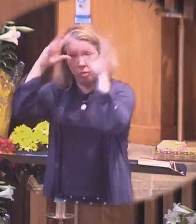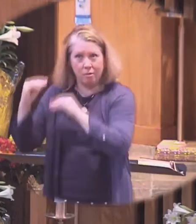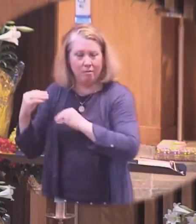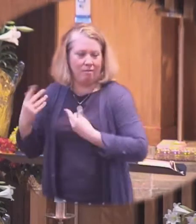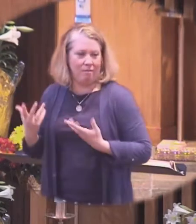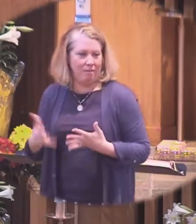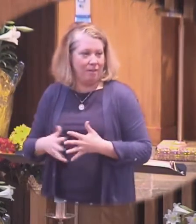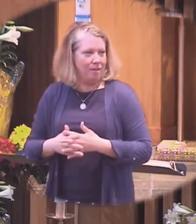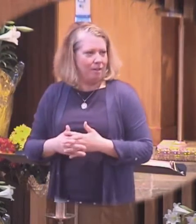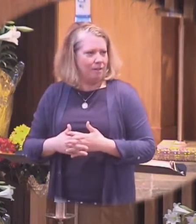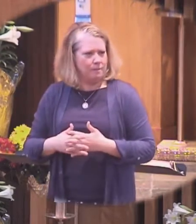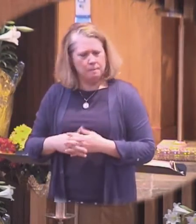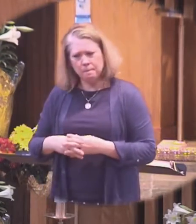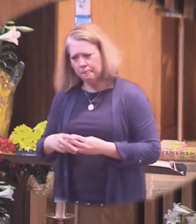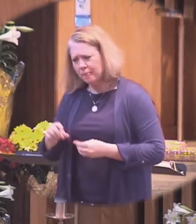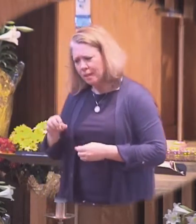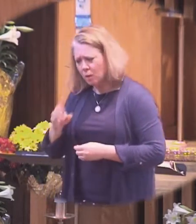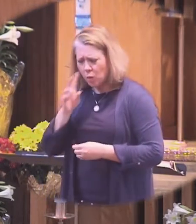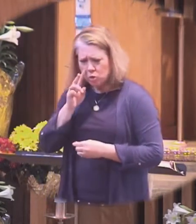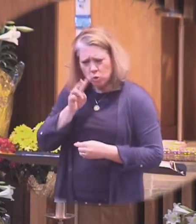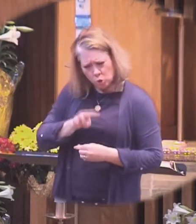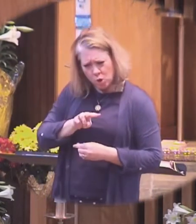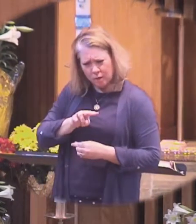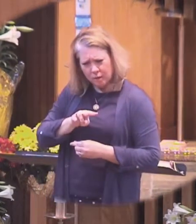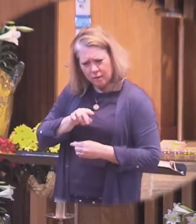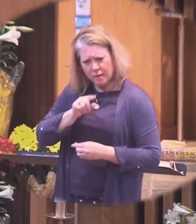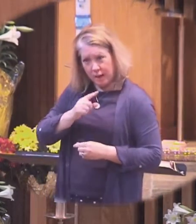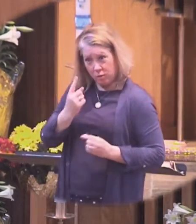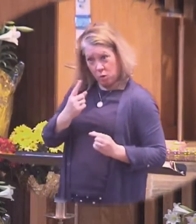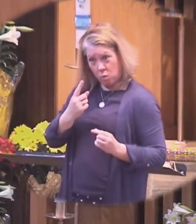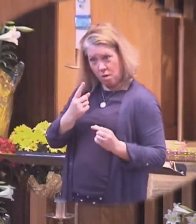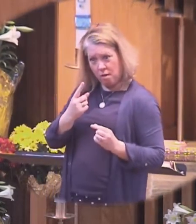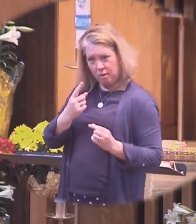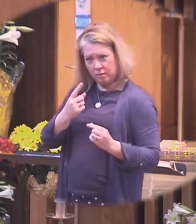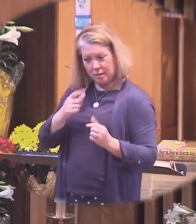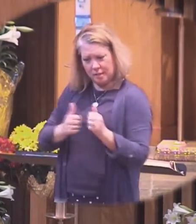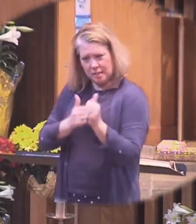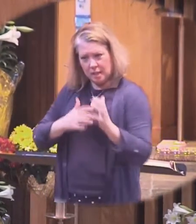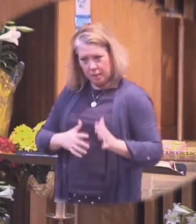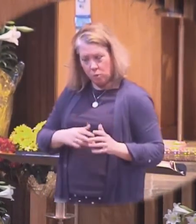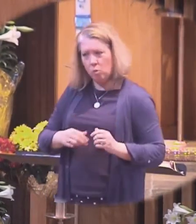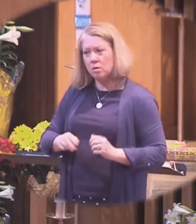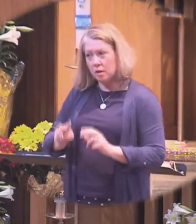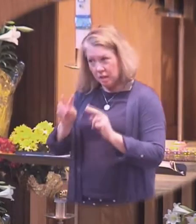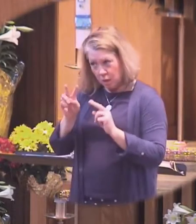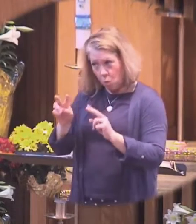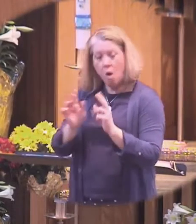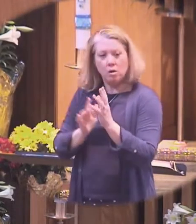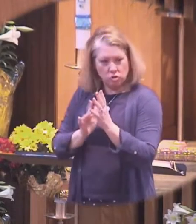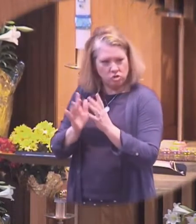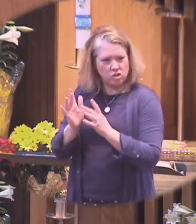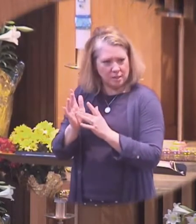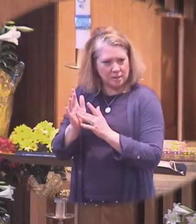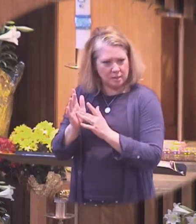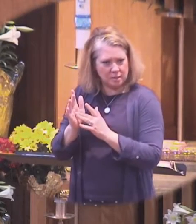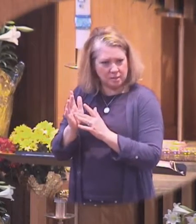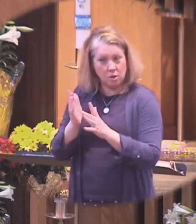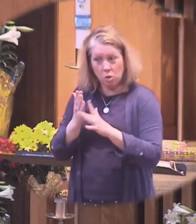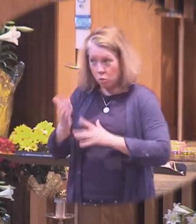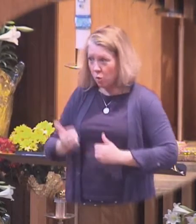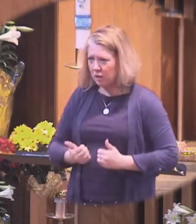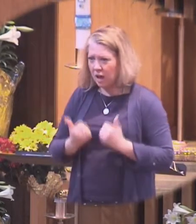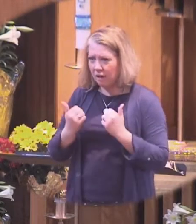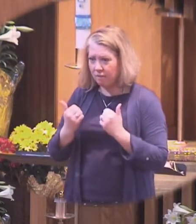life, not just listened to what Jesus said, he didn't just watch him perform the miracles, but he